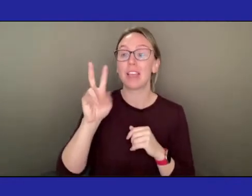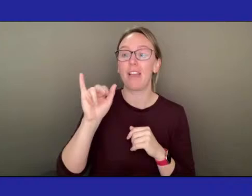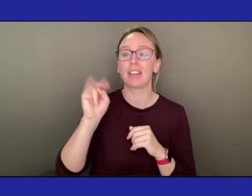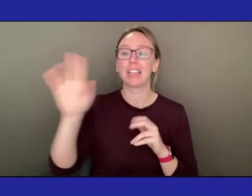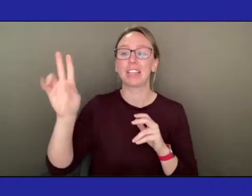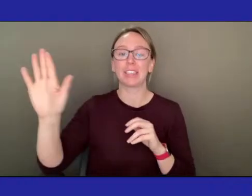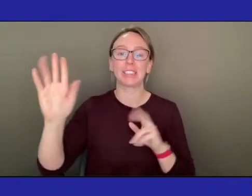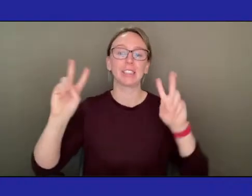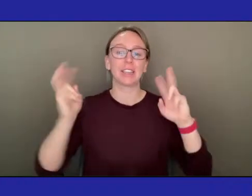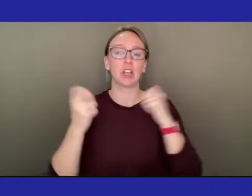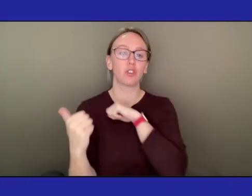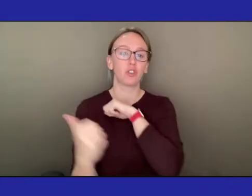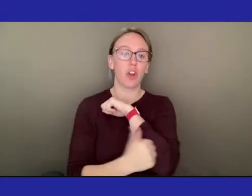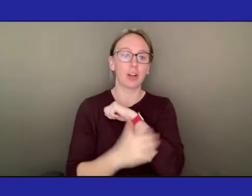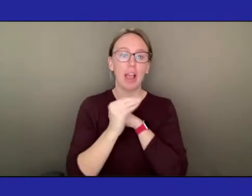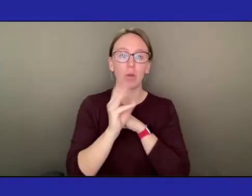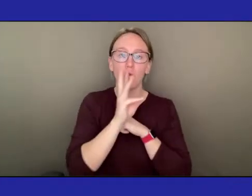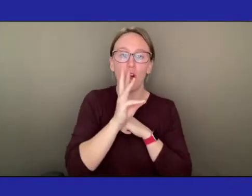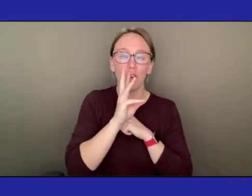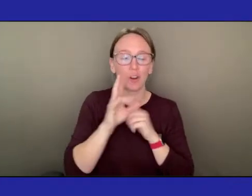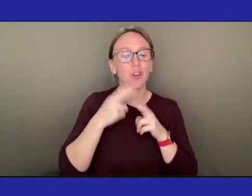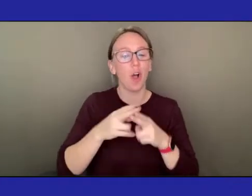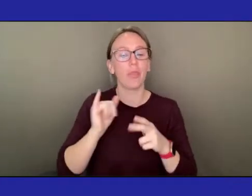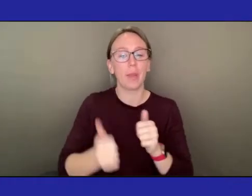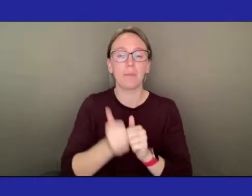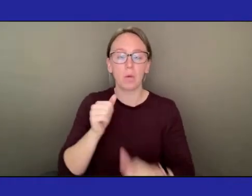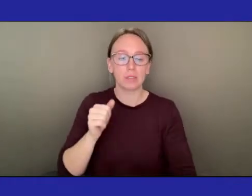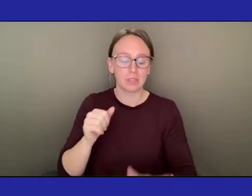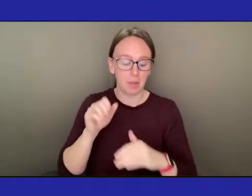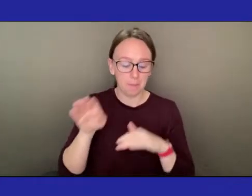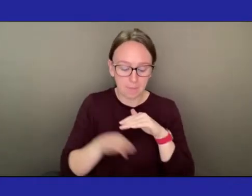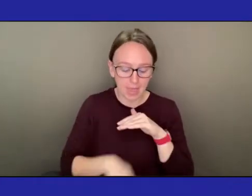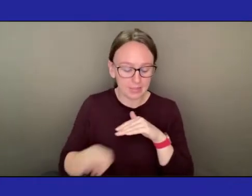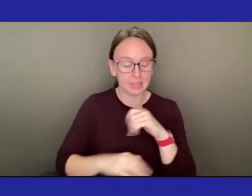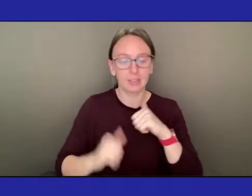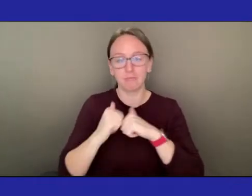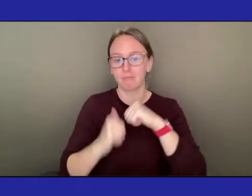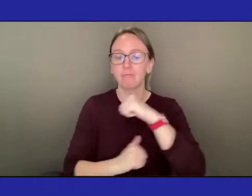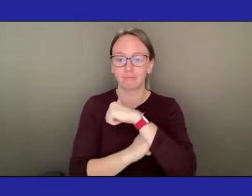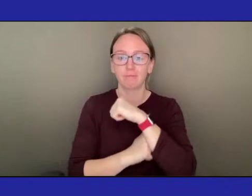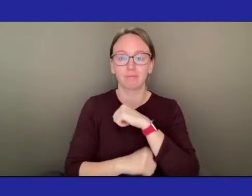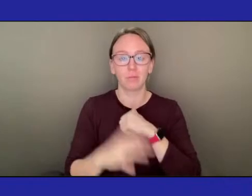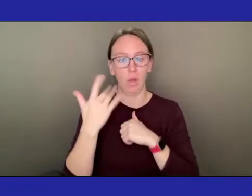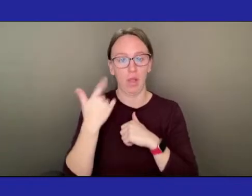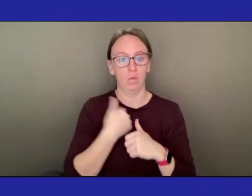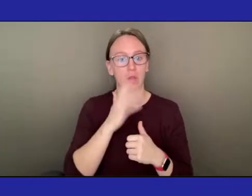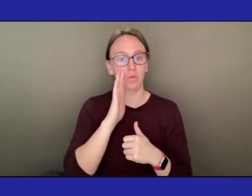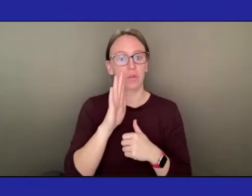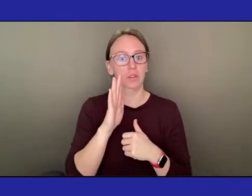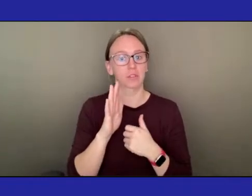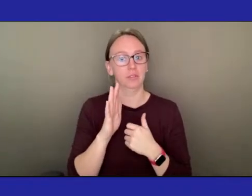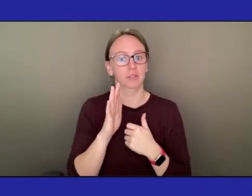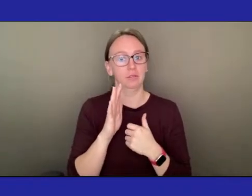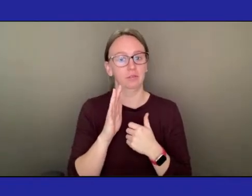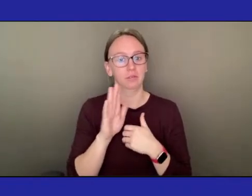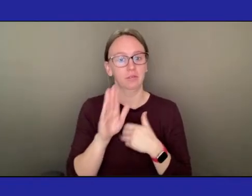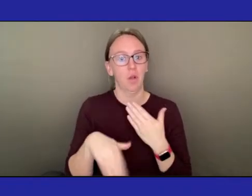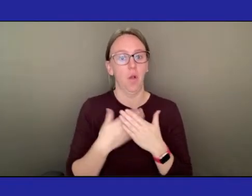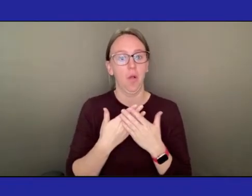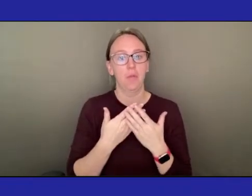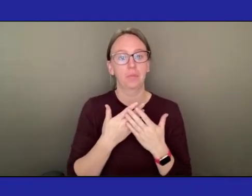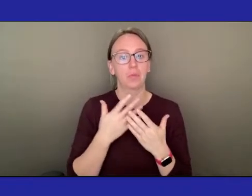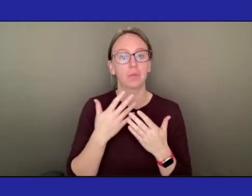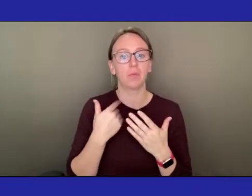have all been on Epic at the time COVID hit. But I also would say, just as a user,